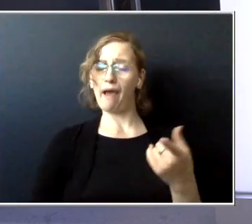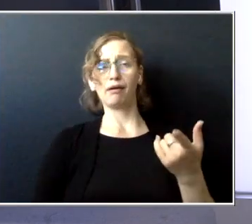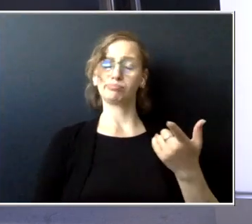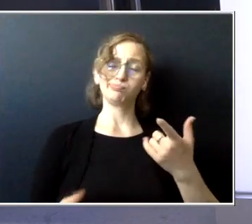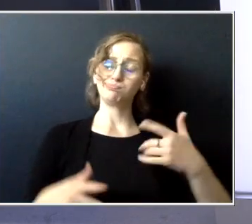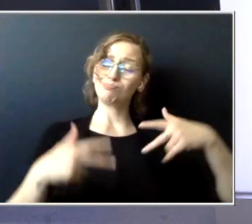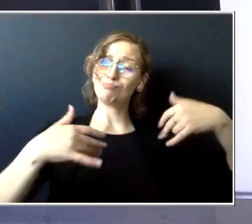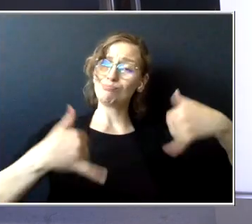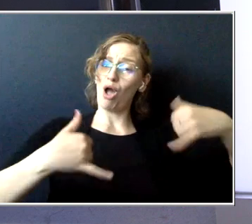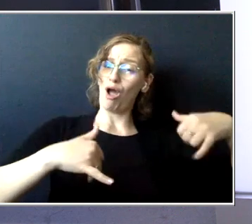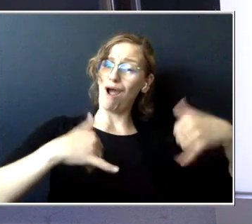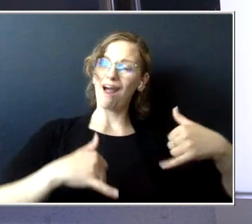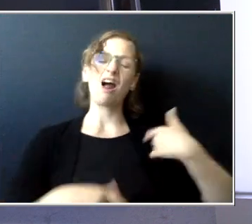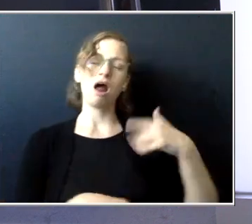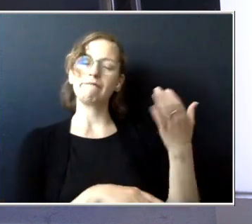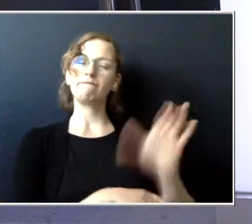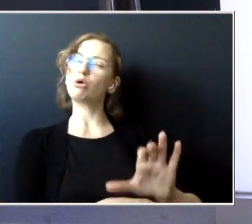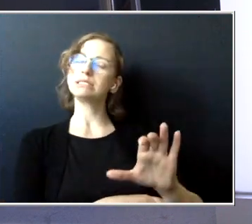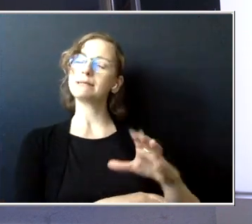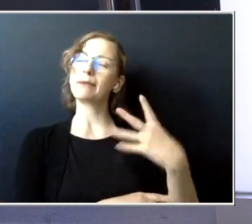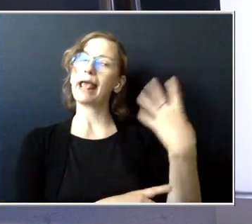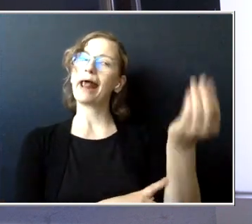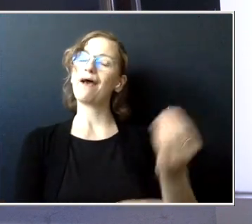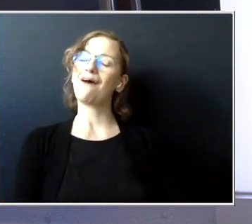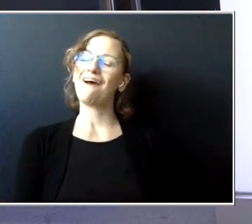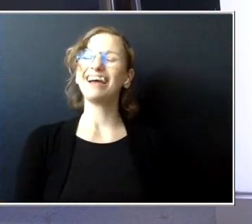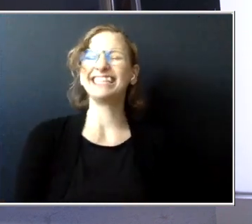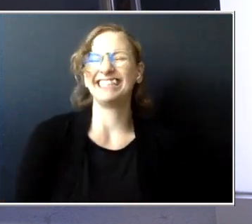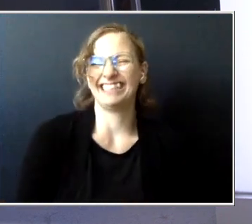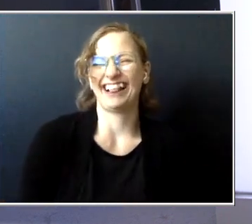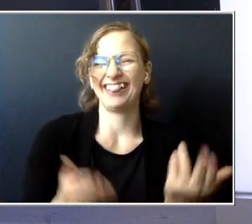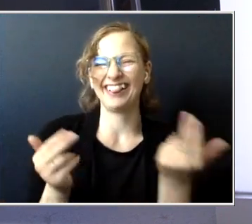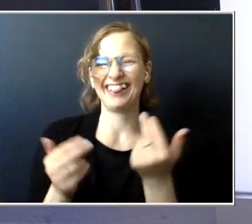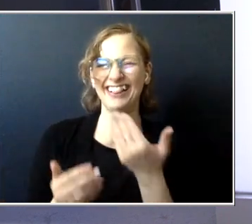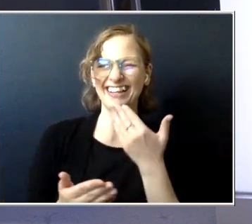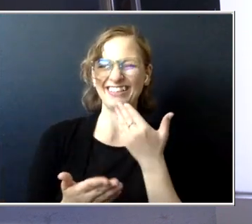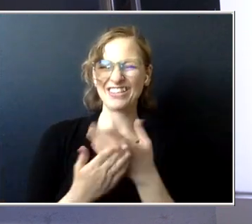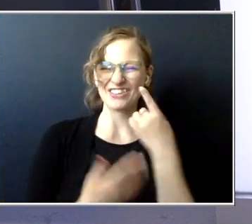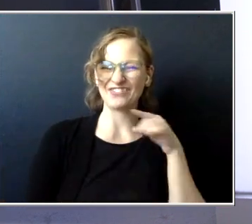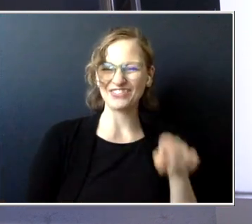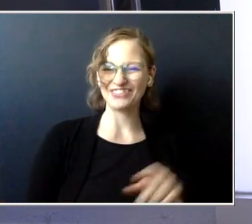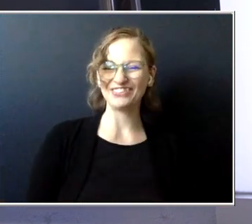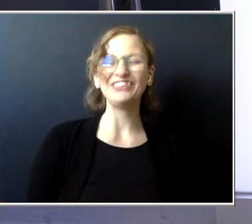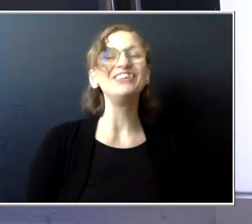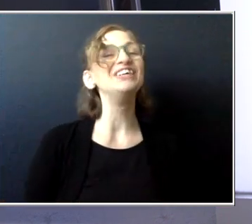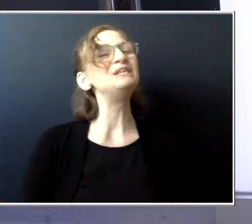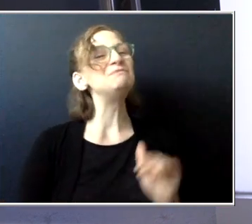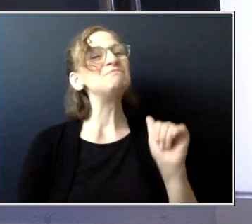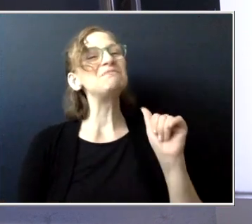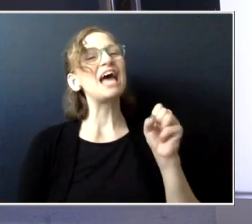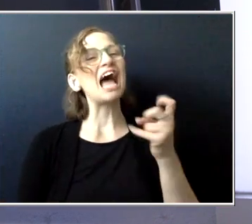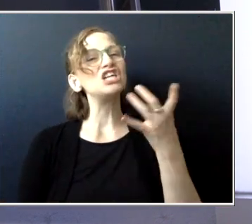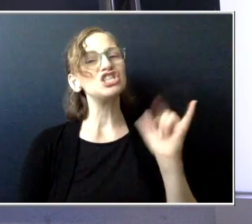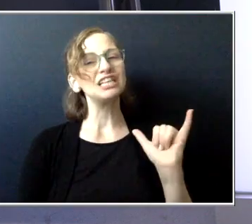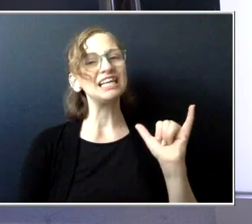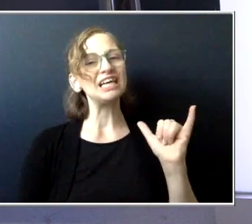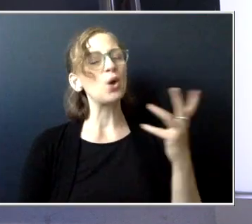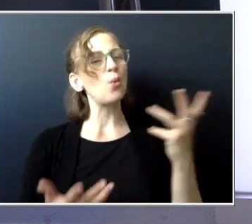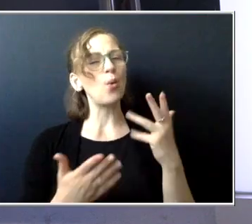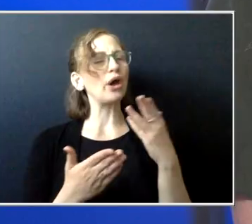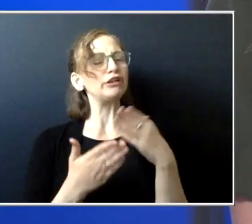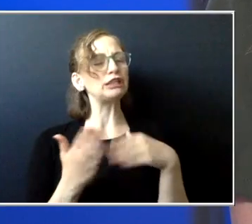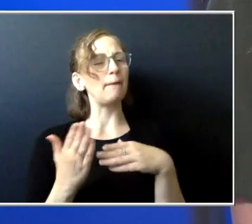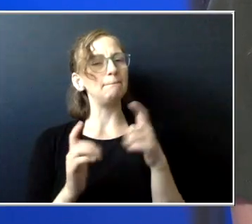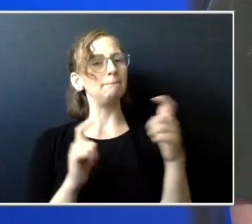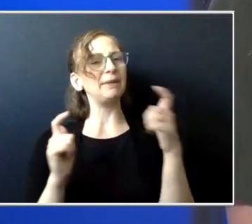him get out and about. That's good for you, right? So, Ashley, what are some of the biggest concerns or questions that you hear from patients? I